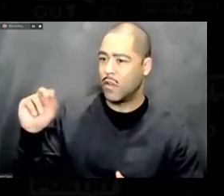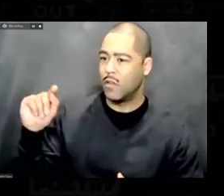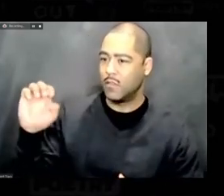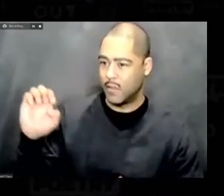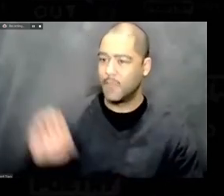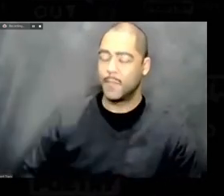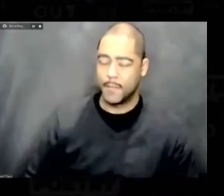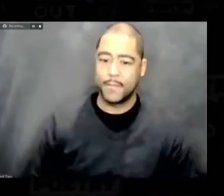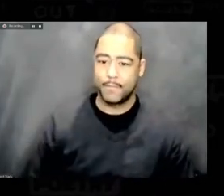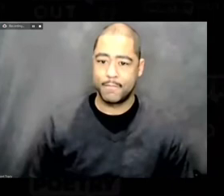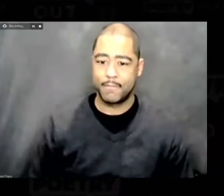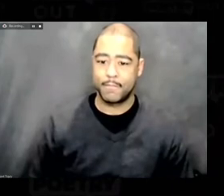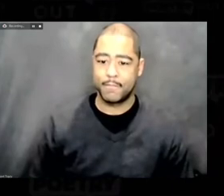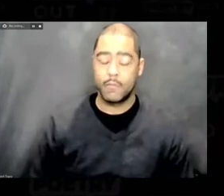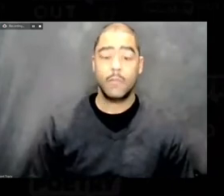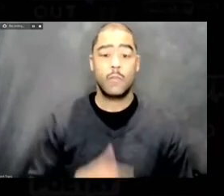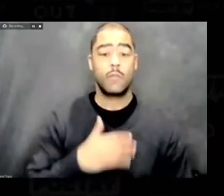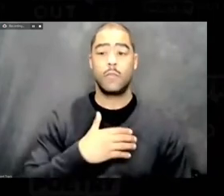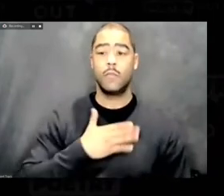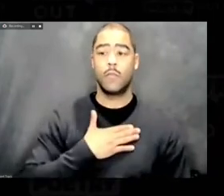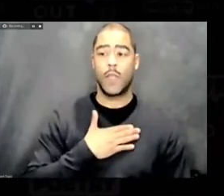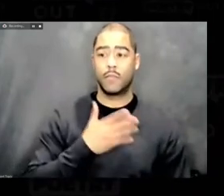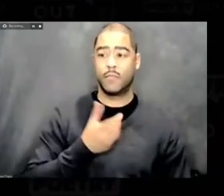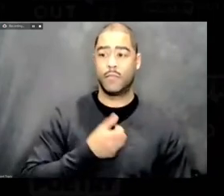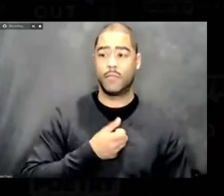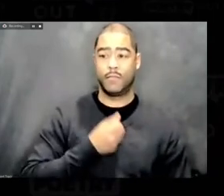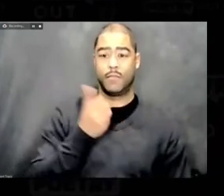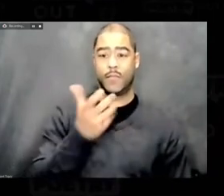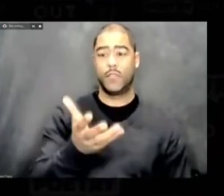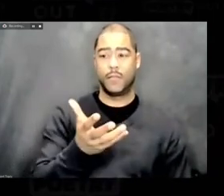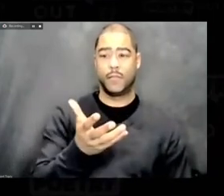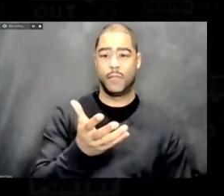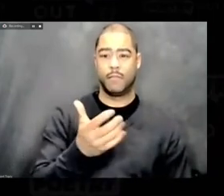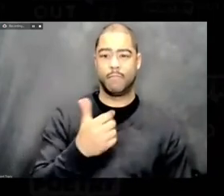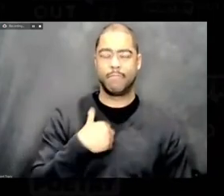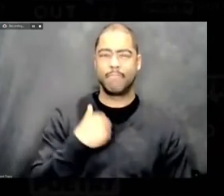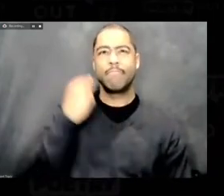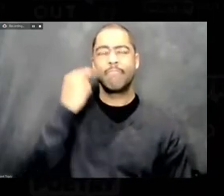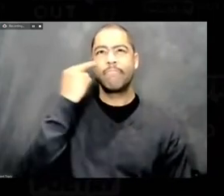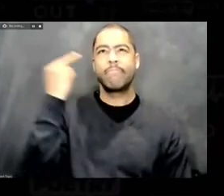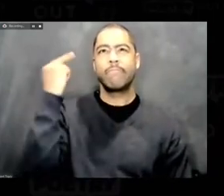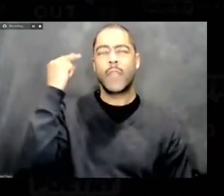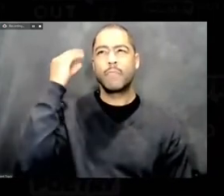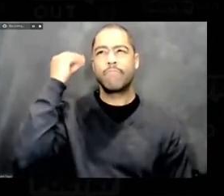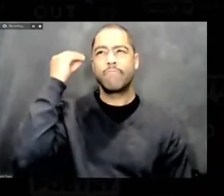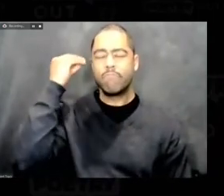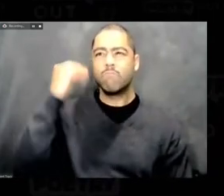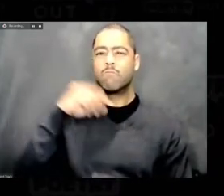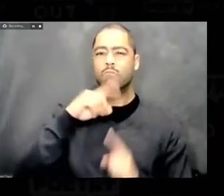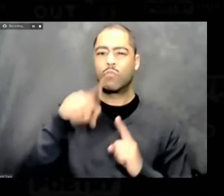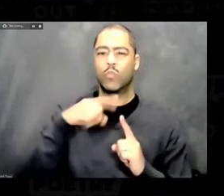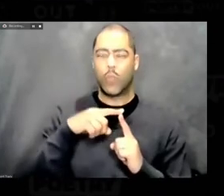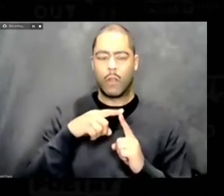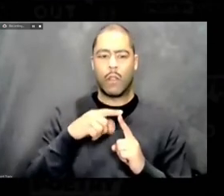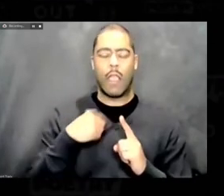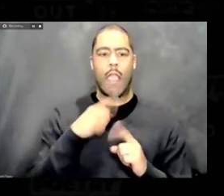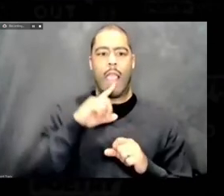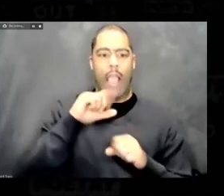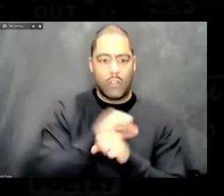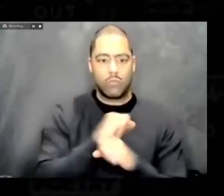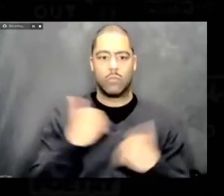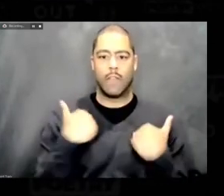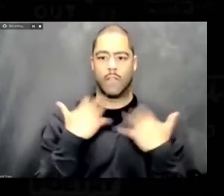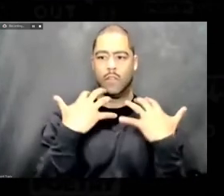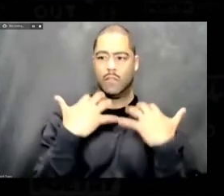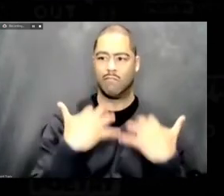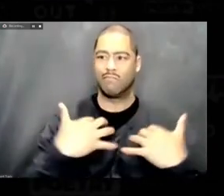today specifically because I've thought about the last time I've been in a room with people as an audience since we've been in the